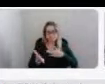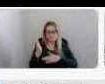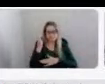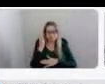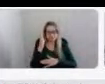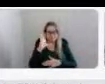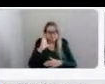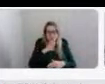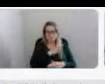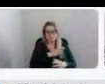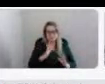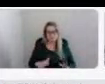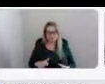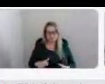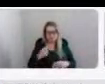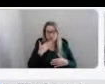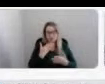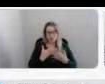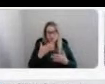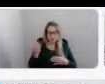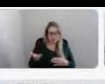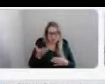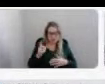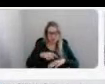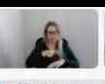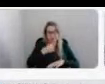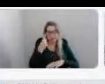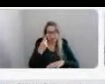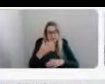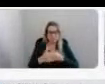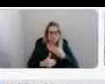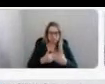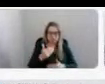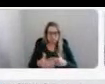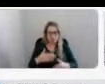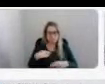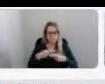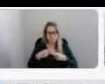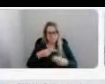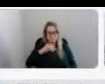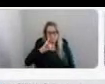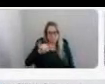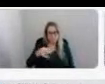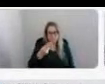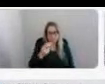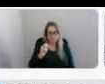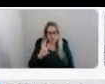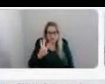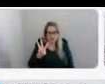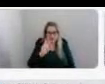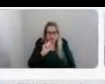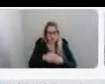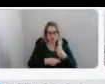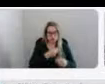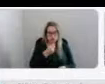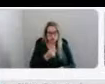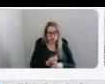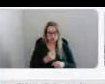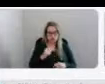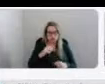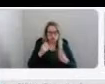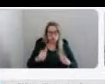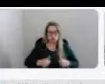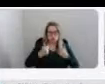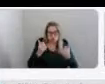thanks for hanging in there in this long process my name is john propster i'm a six-year resident of flagstaff i'm an active